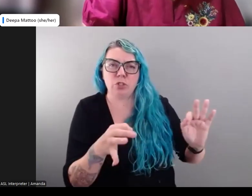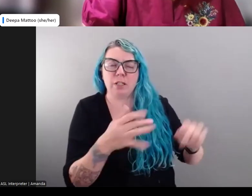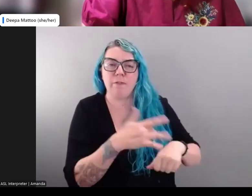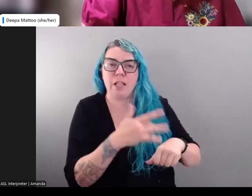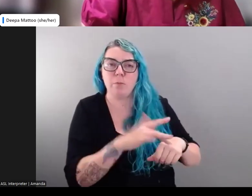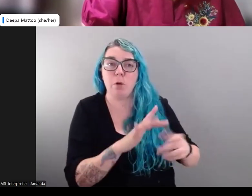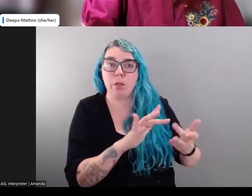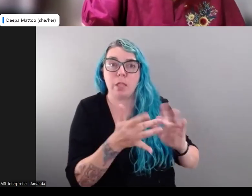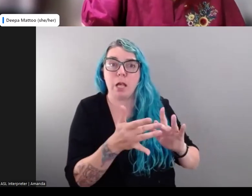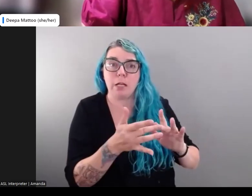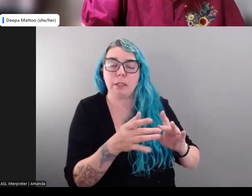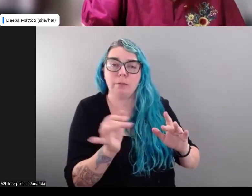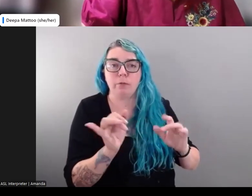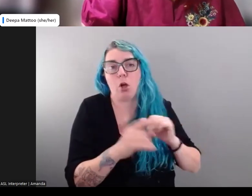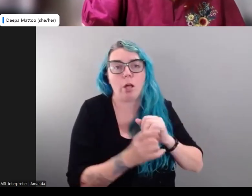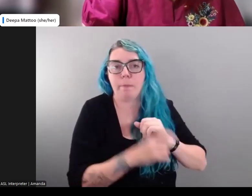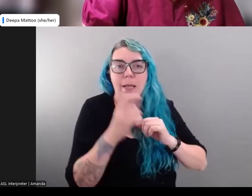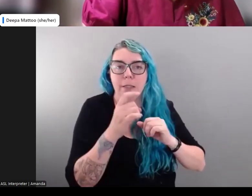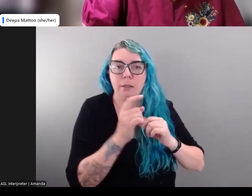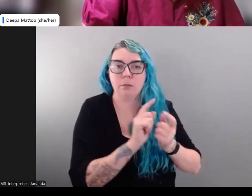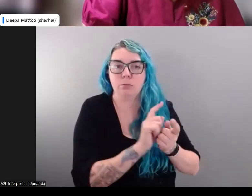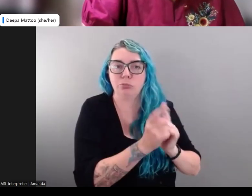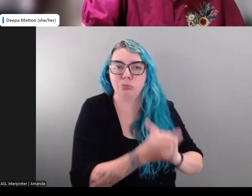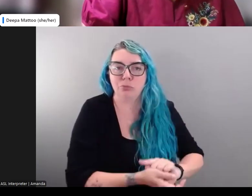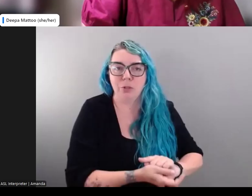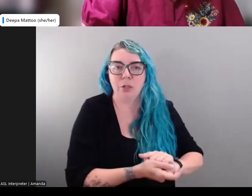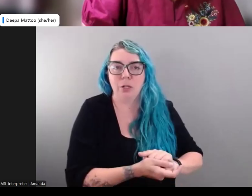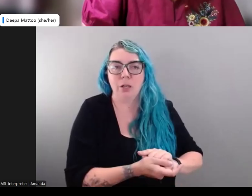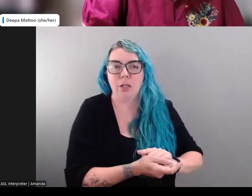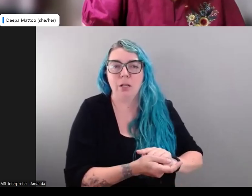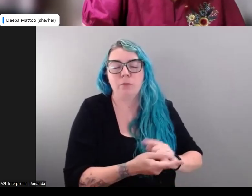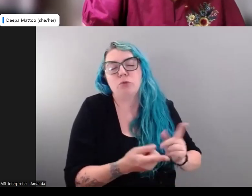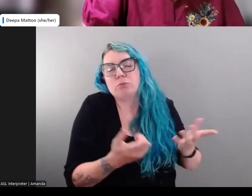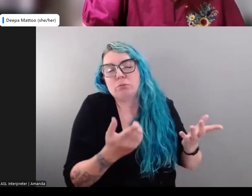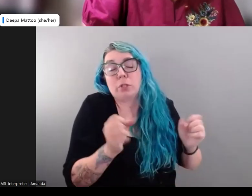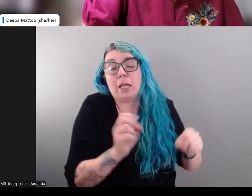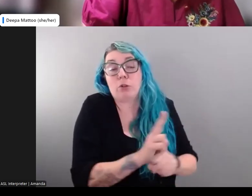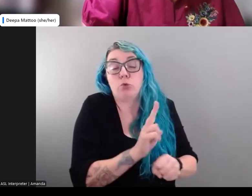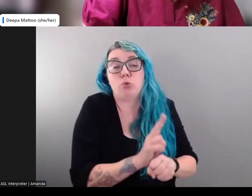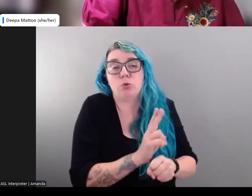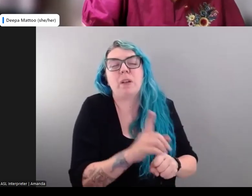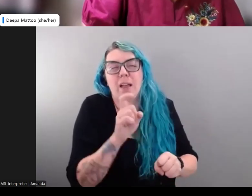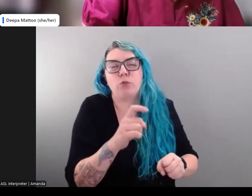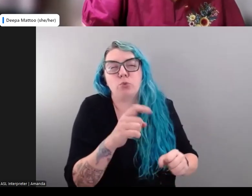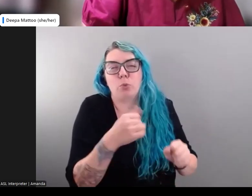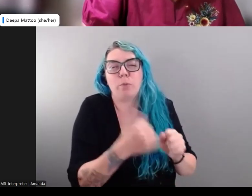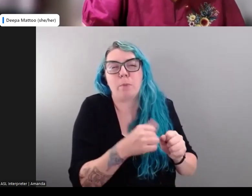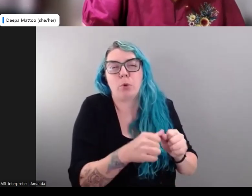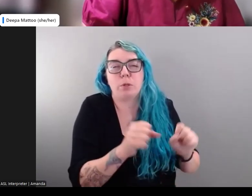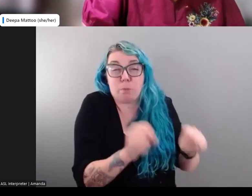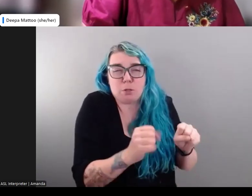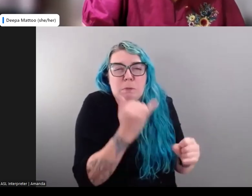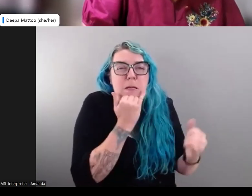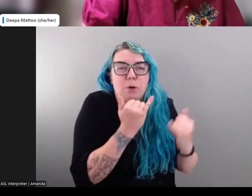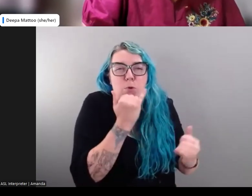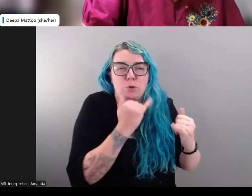there may be some small errors and you can kind of catch them as you're going through the tool, we encourage you to try it out with a